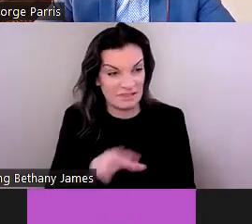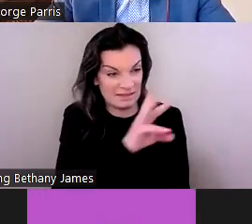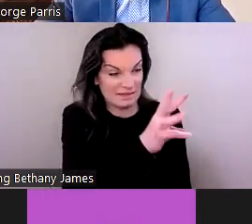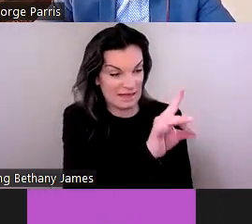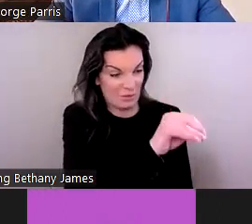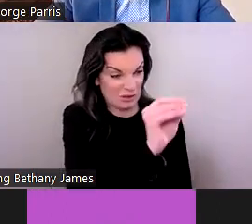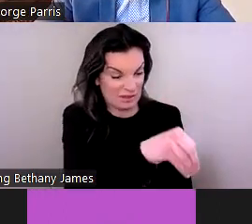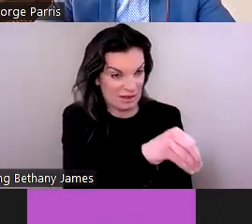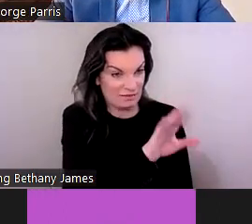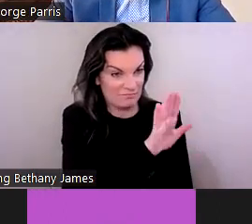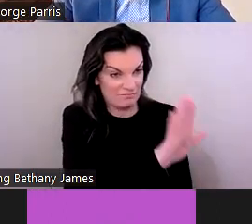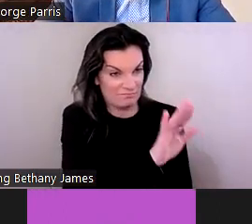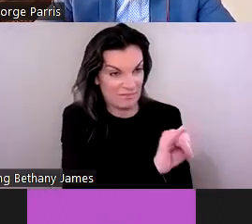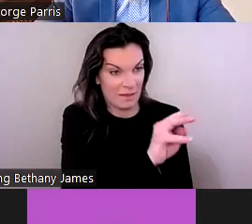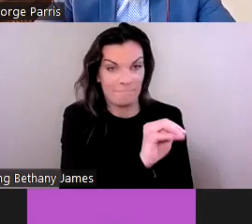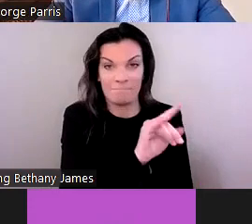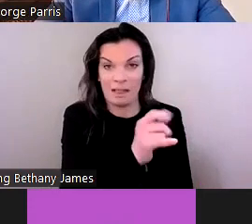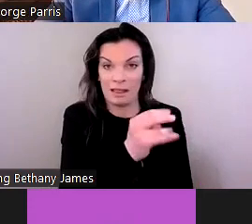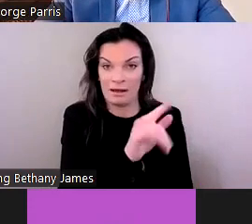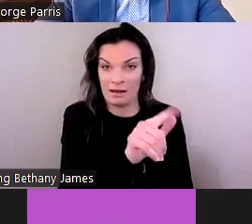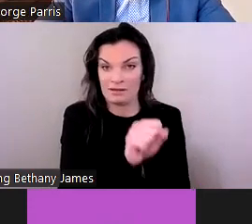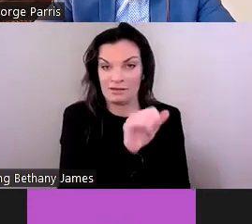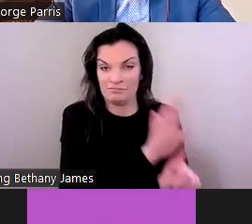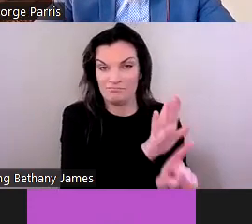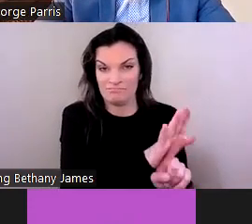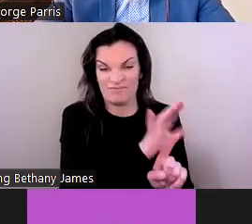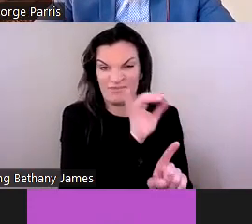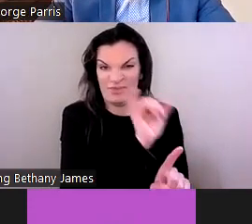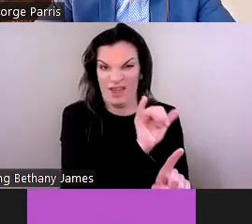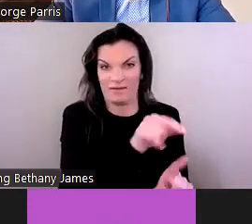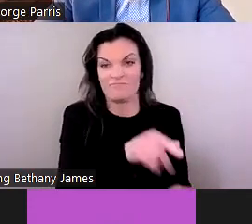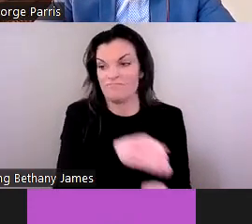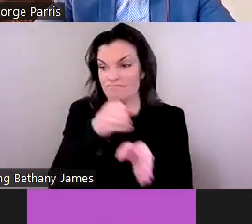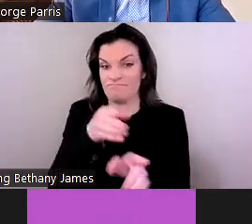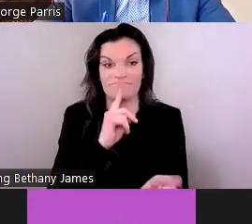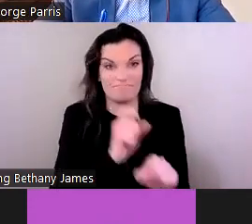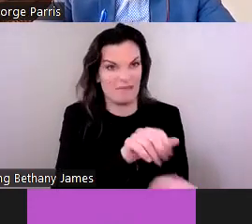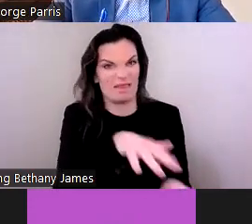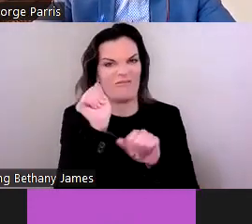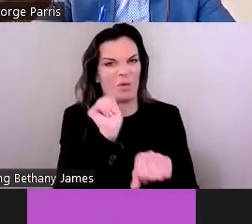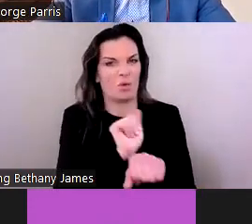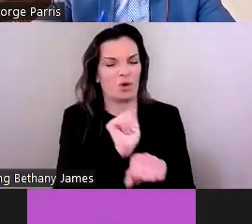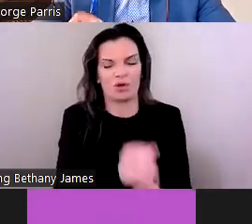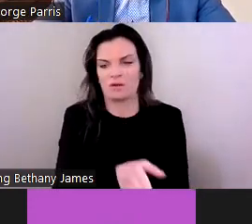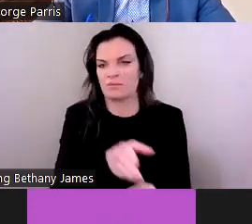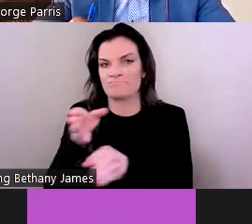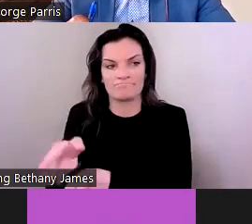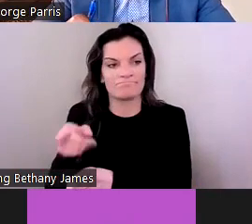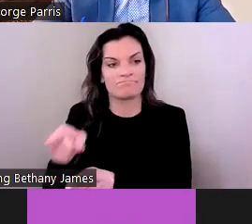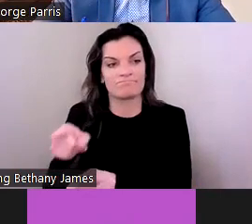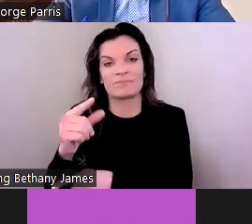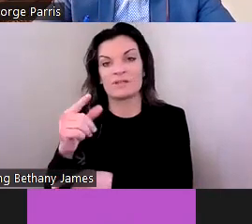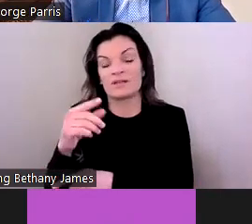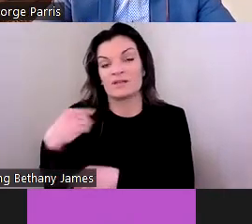68% of millennials, 81% of Gen Z. So people are